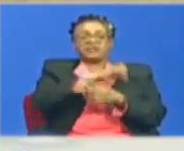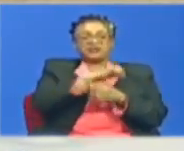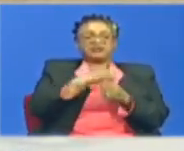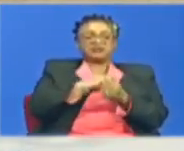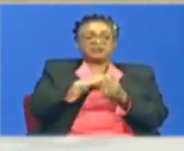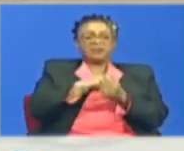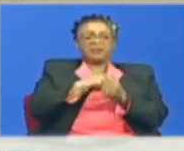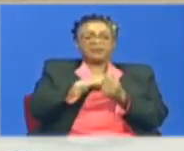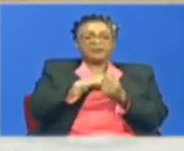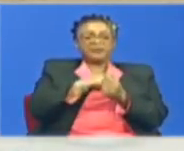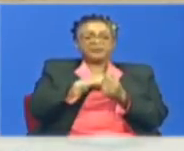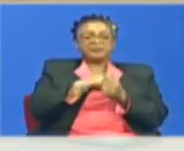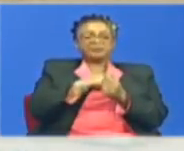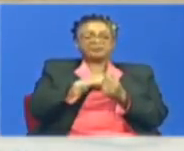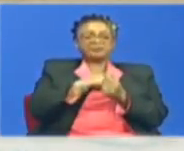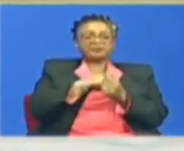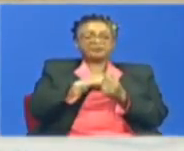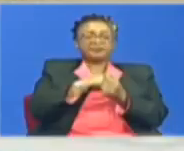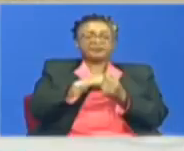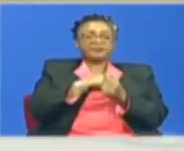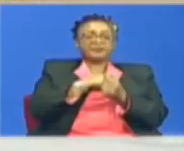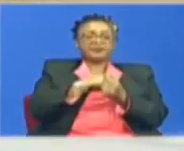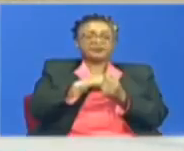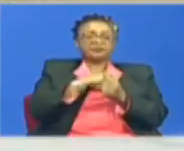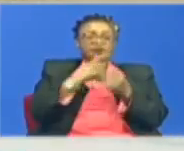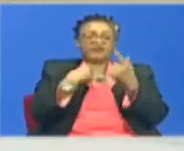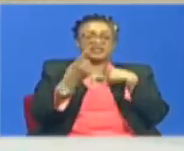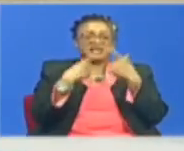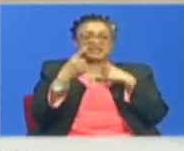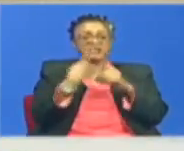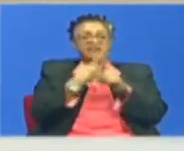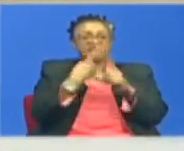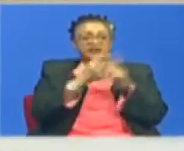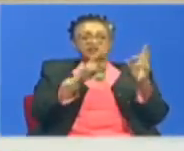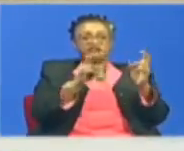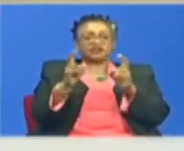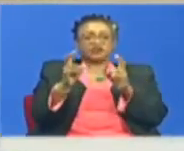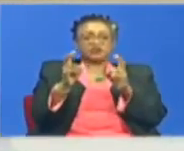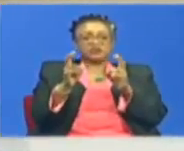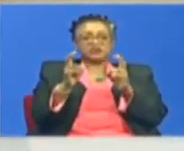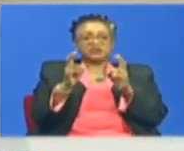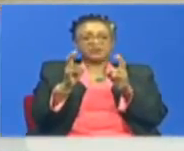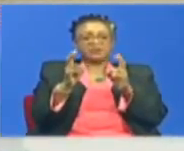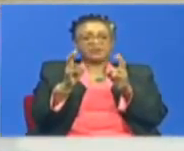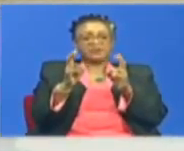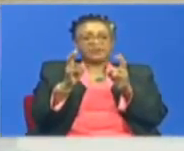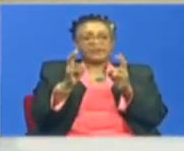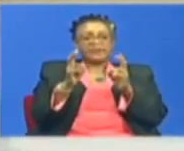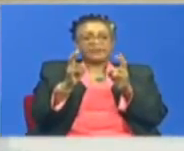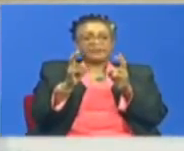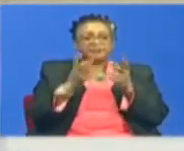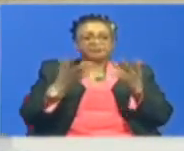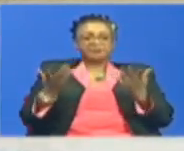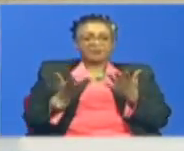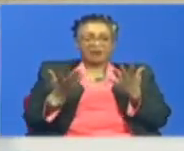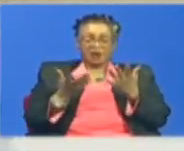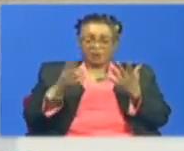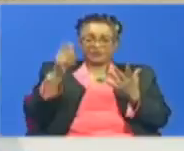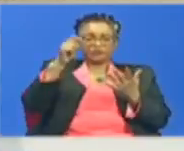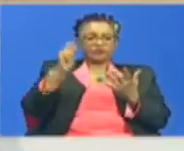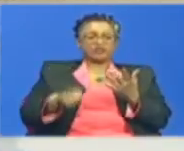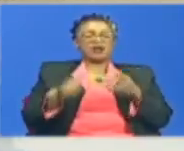We have discussed quite a number of matters, how the judiciary